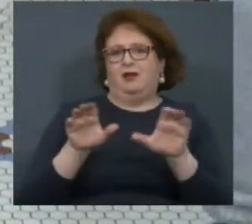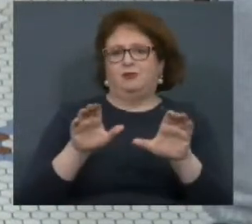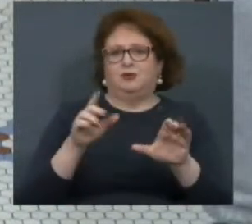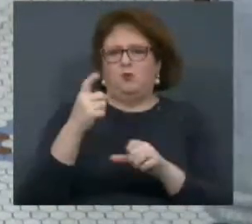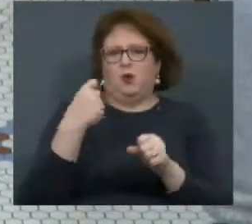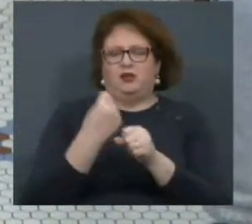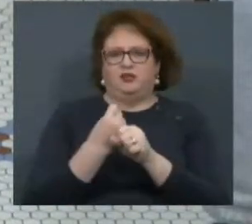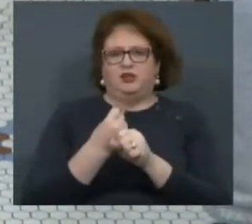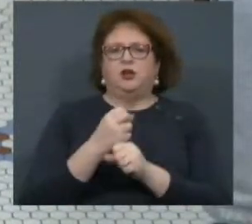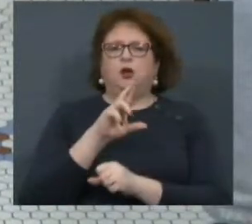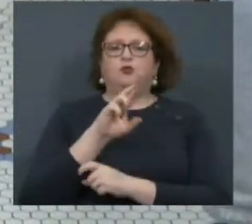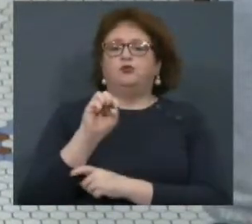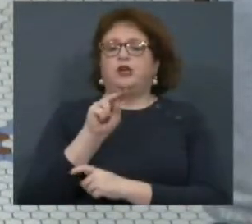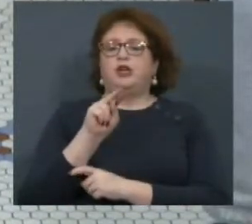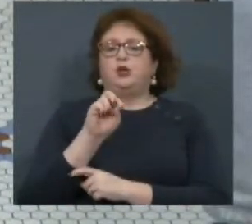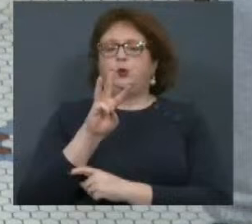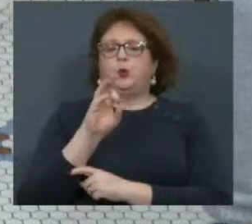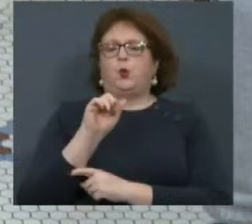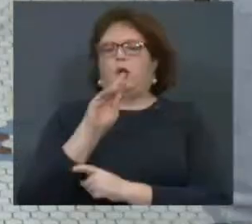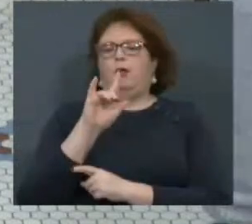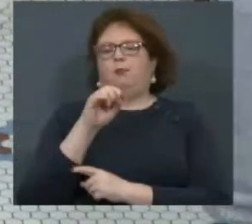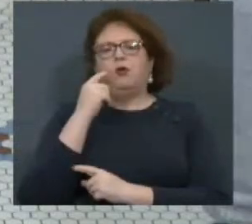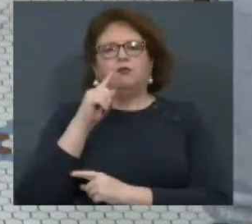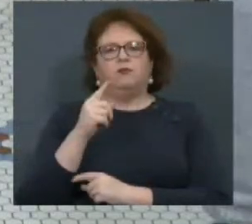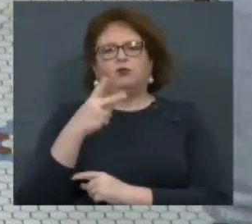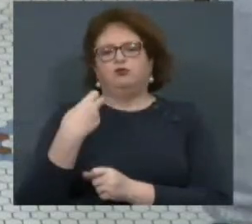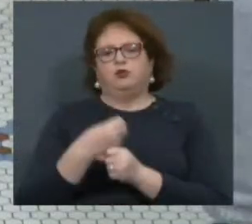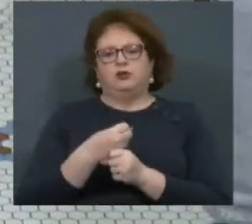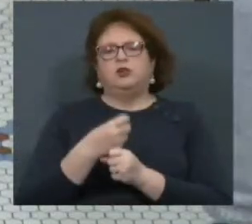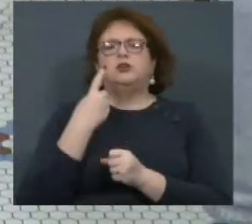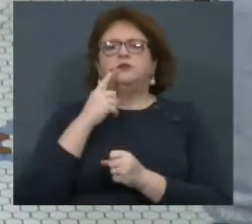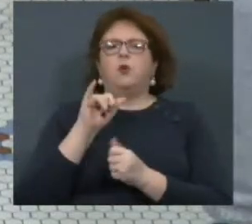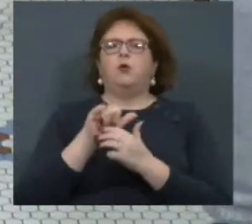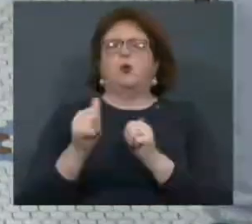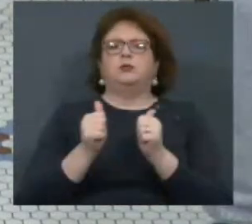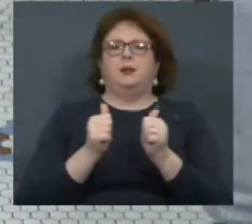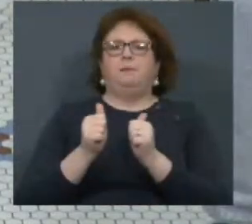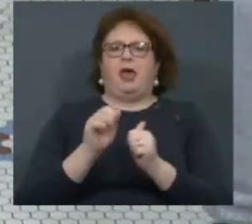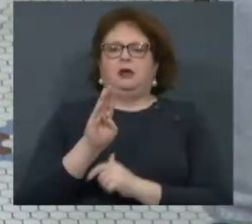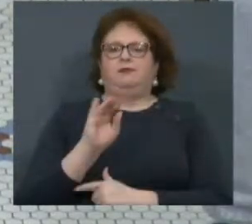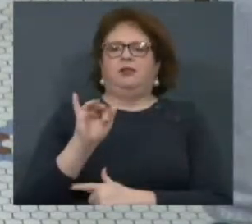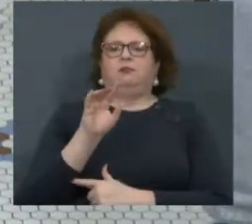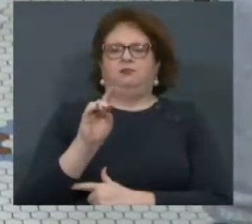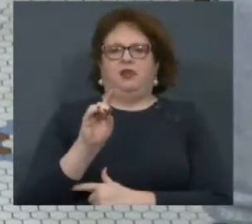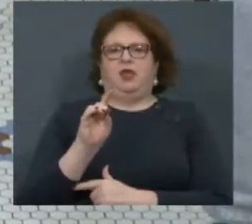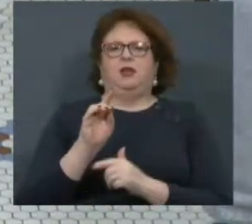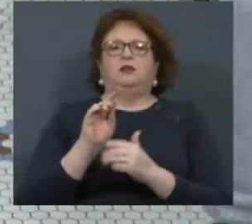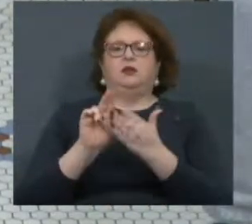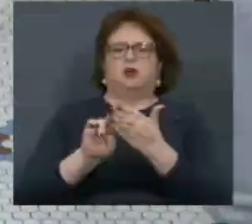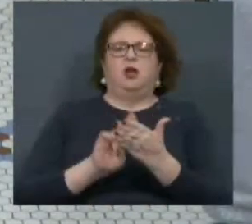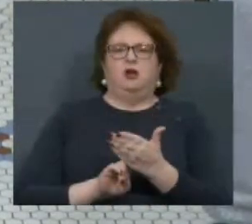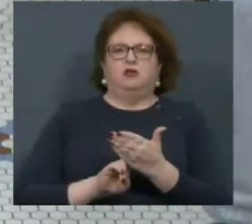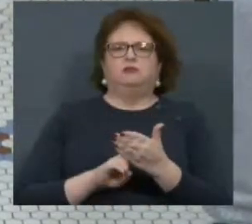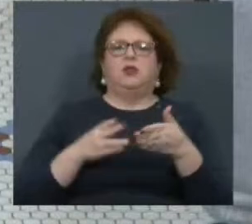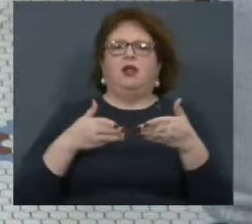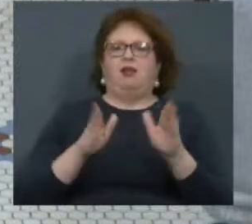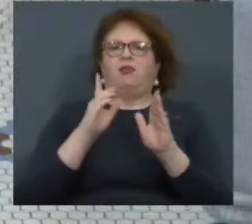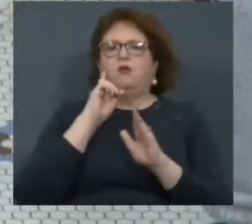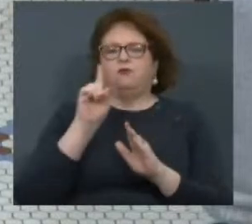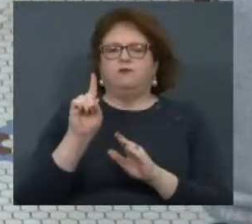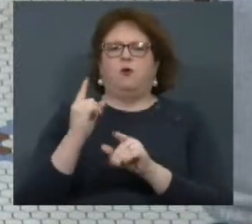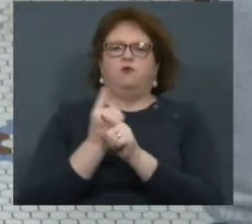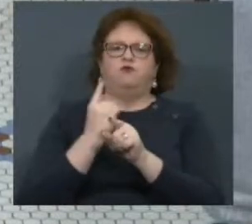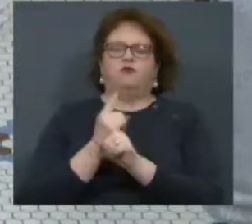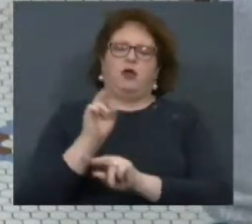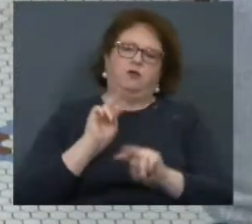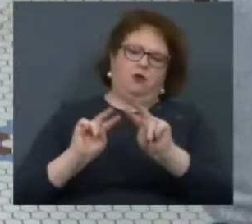years, following the City of Little Rock's standard policy for competitively bid contracts. This structure allowed for regular oversight and performance evaluations